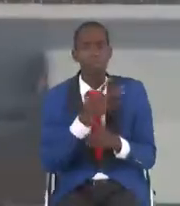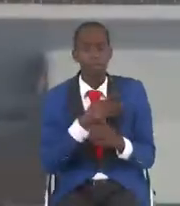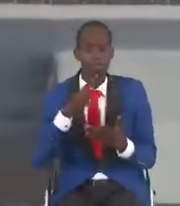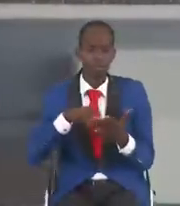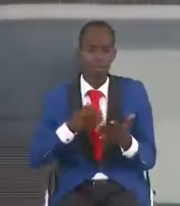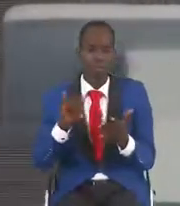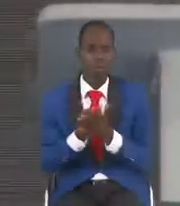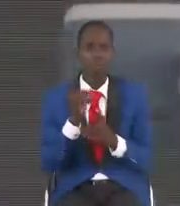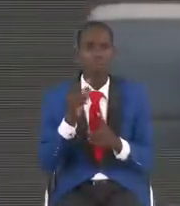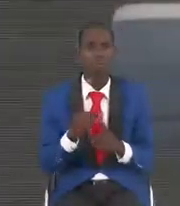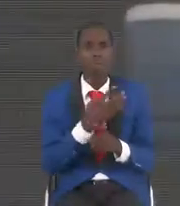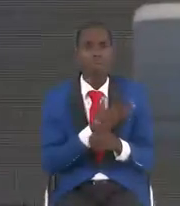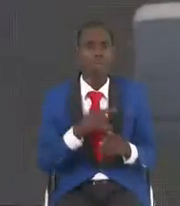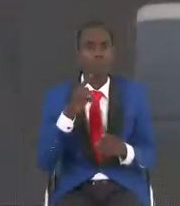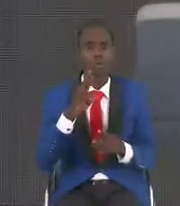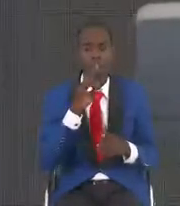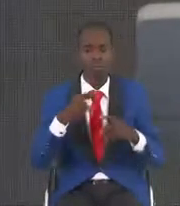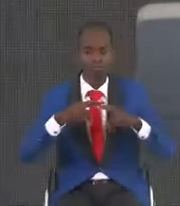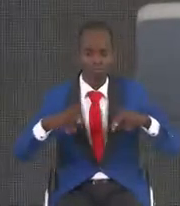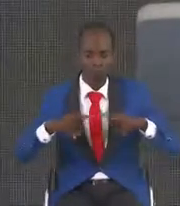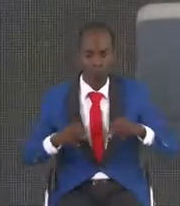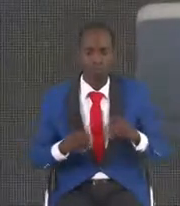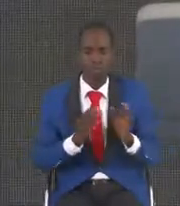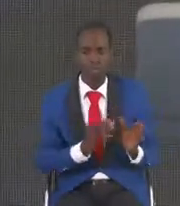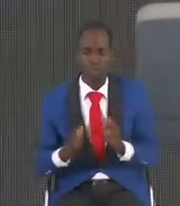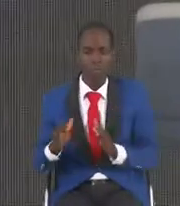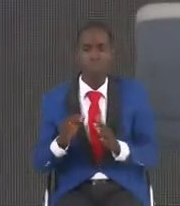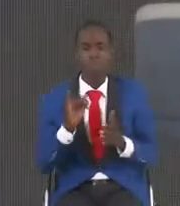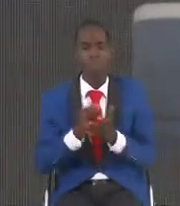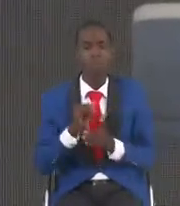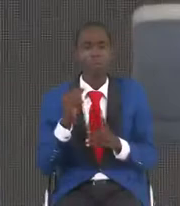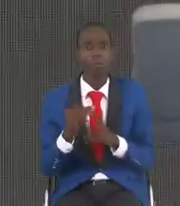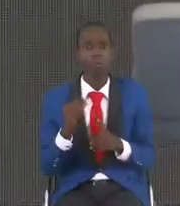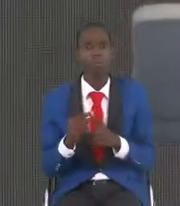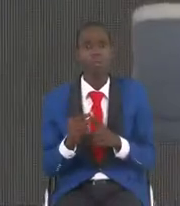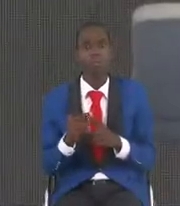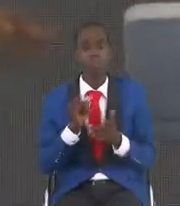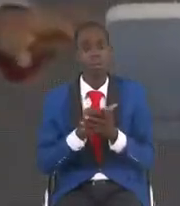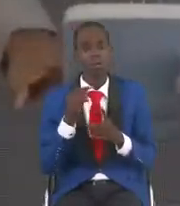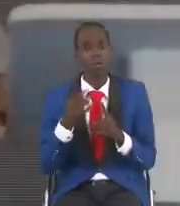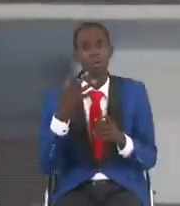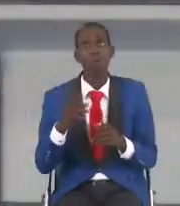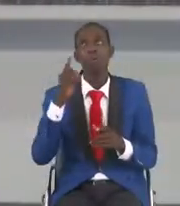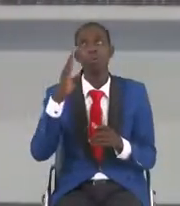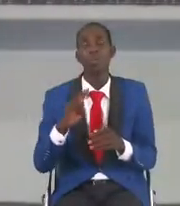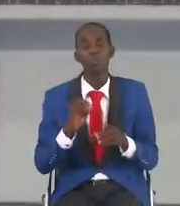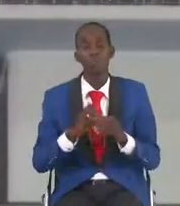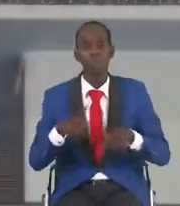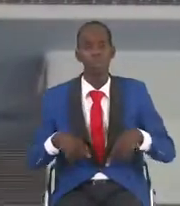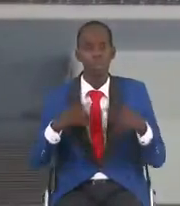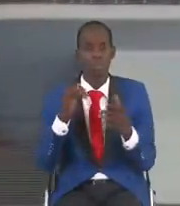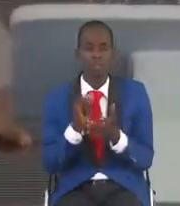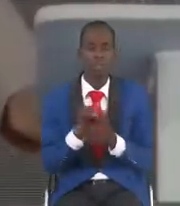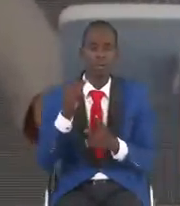word, and you are analyzing, applying, personalizing that word of God in your life. That